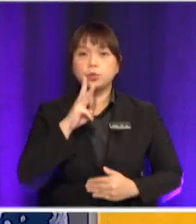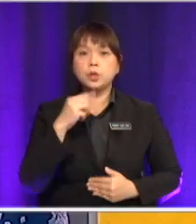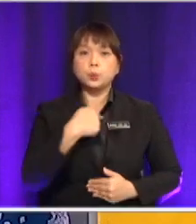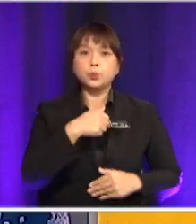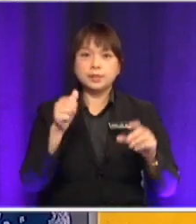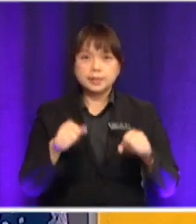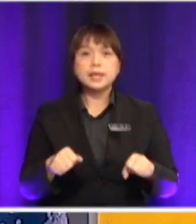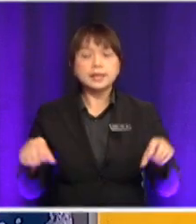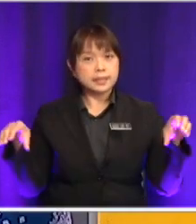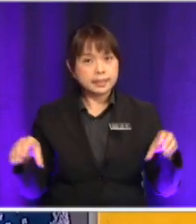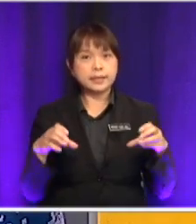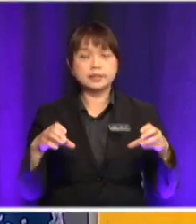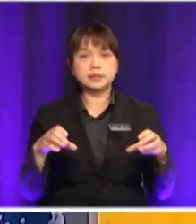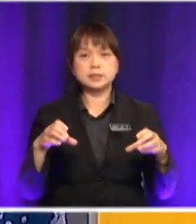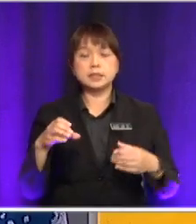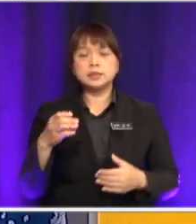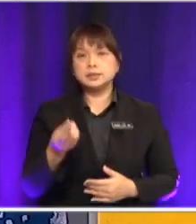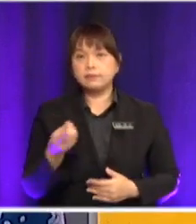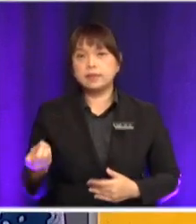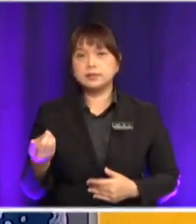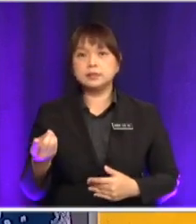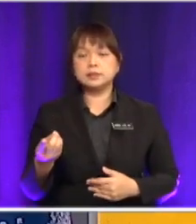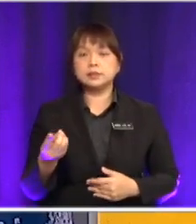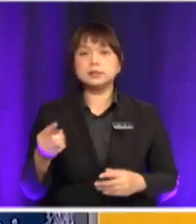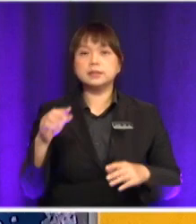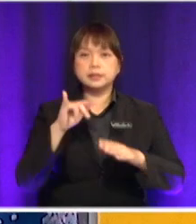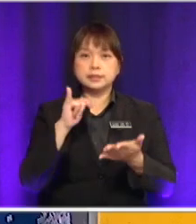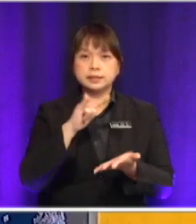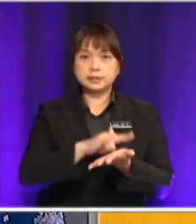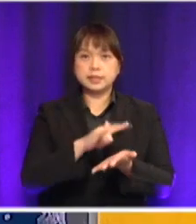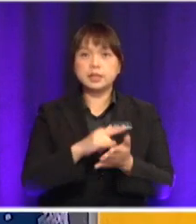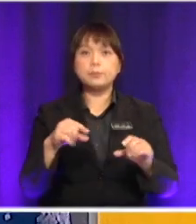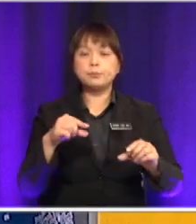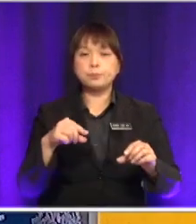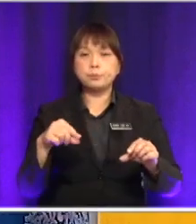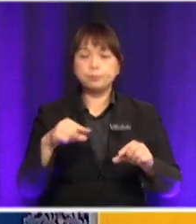are able to move like fish and therefore